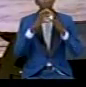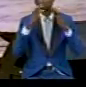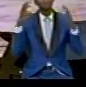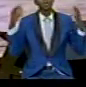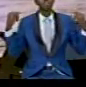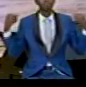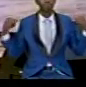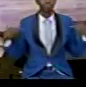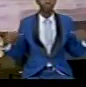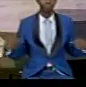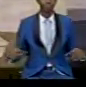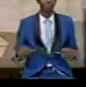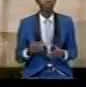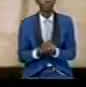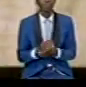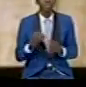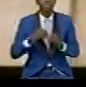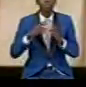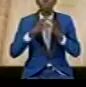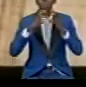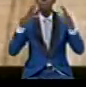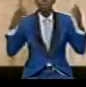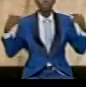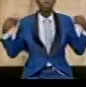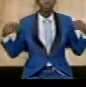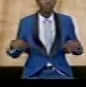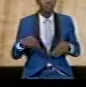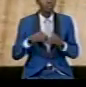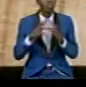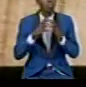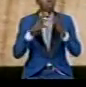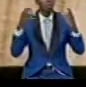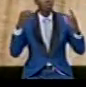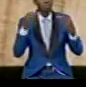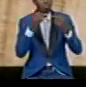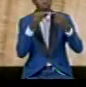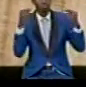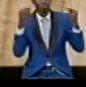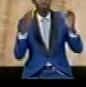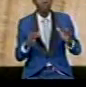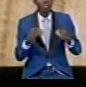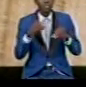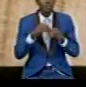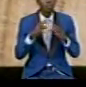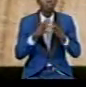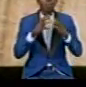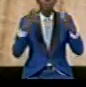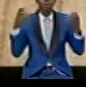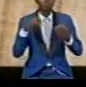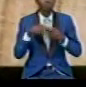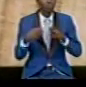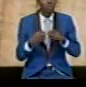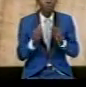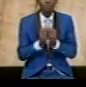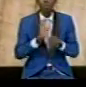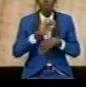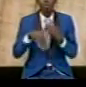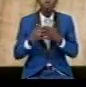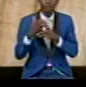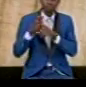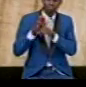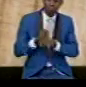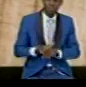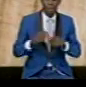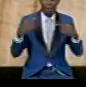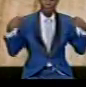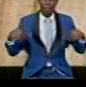much affliction, in much opposition, with much infirmity, with all the pressure and the pain that